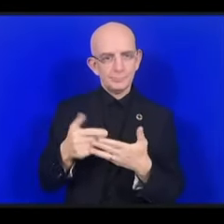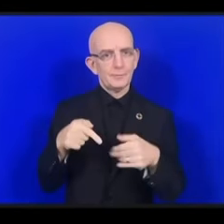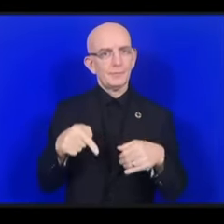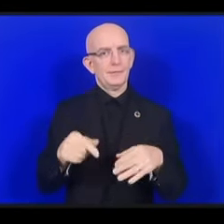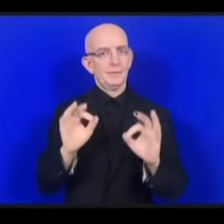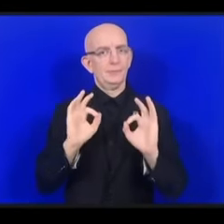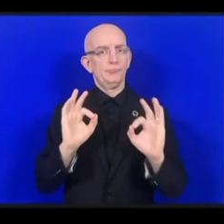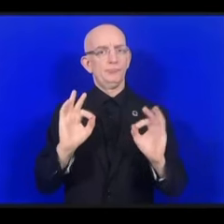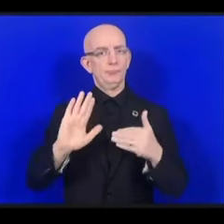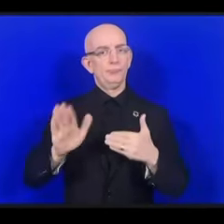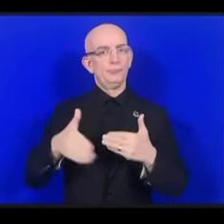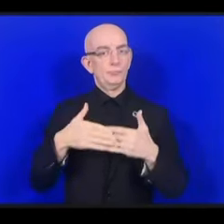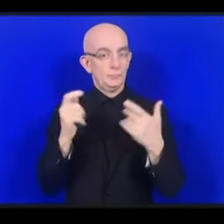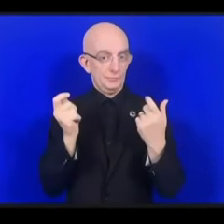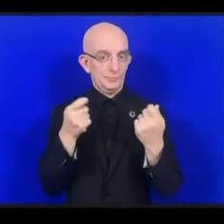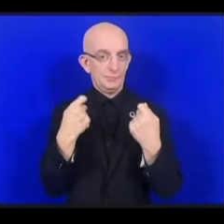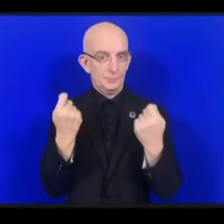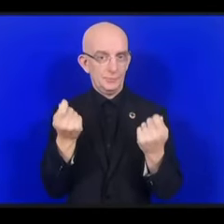Congratulations.